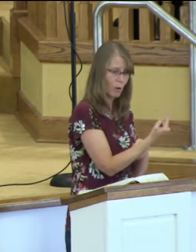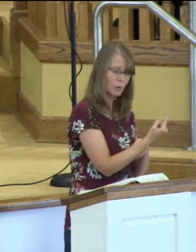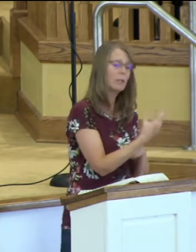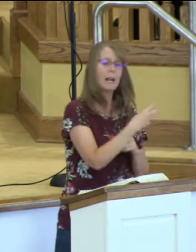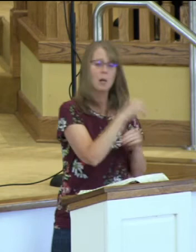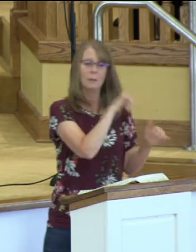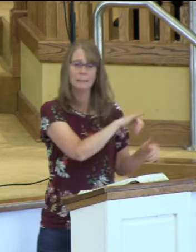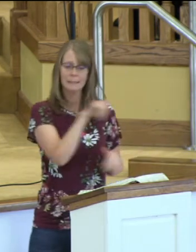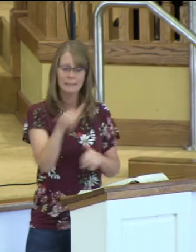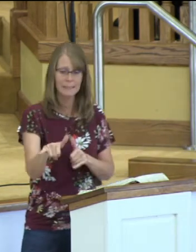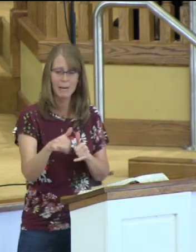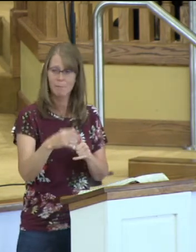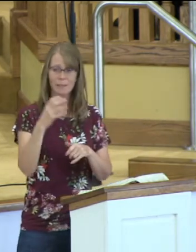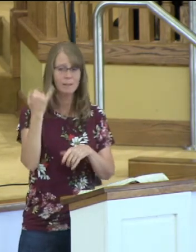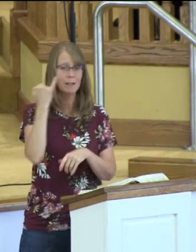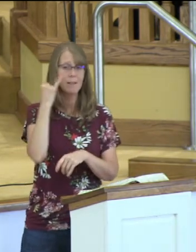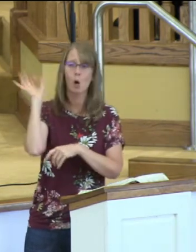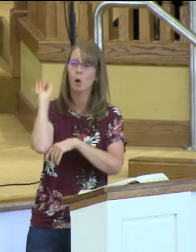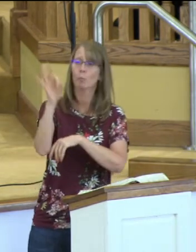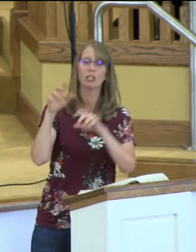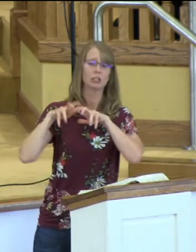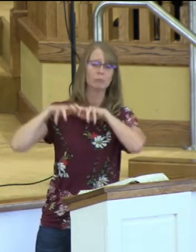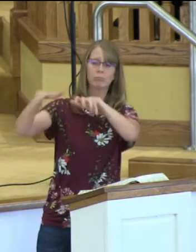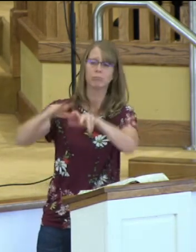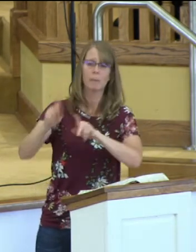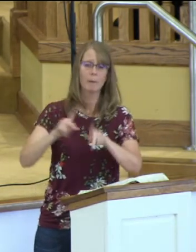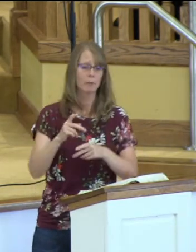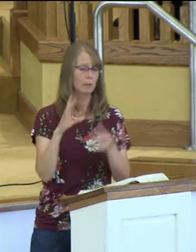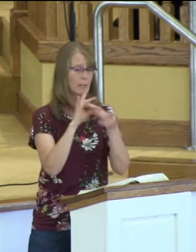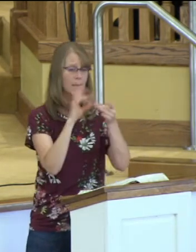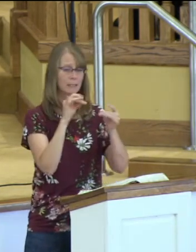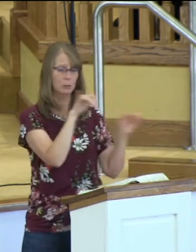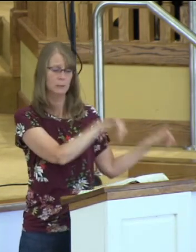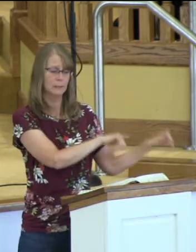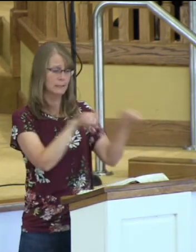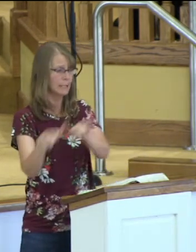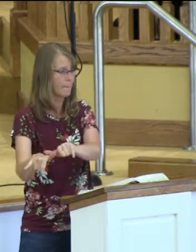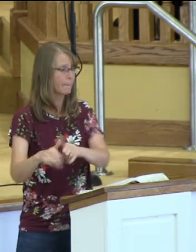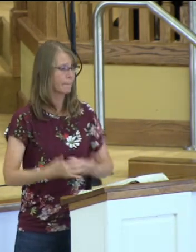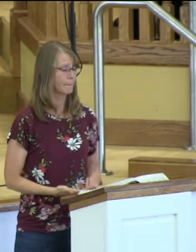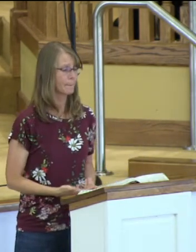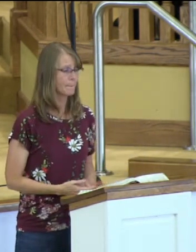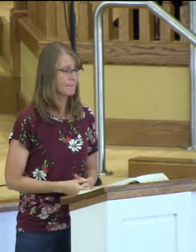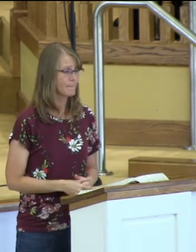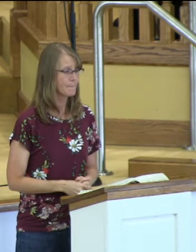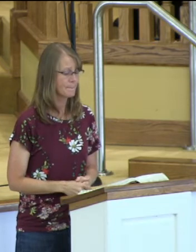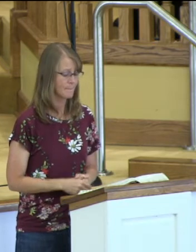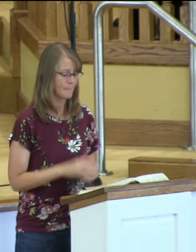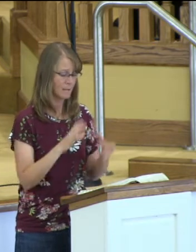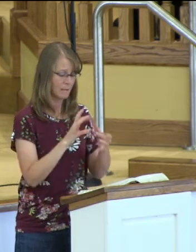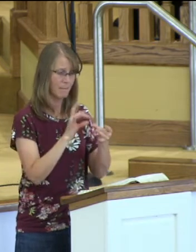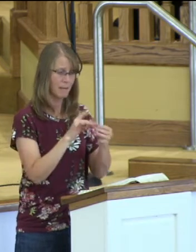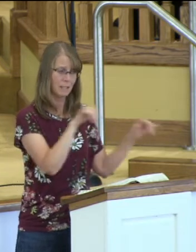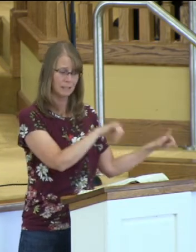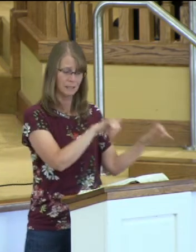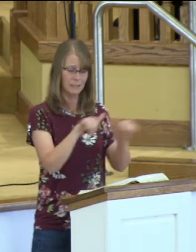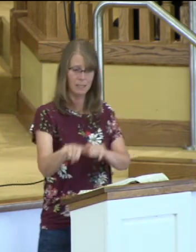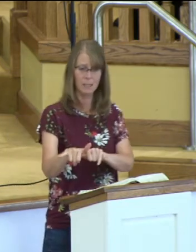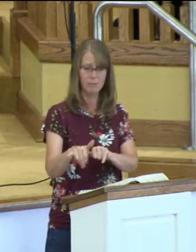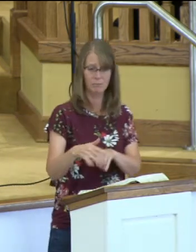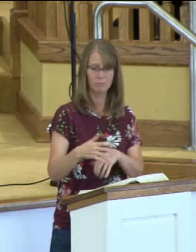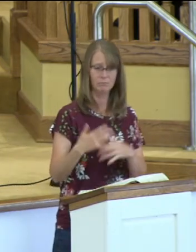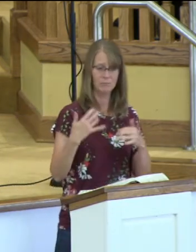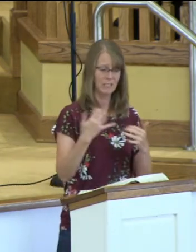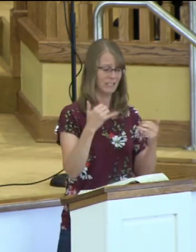the Sanhedrin. Hey, listen, their message did not change. Their message the same then as the same today.